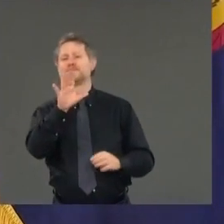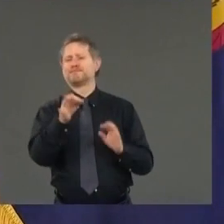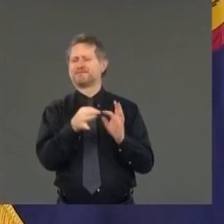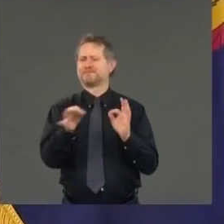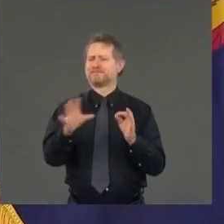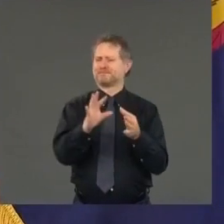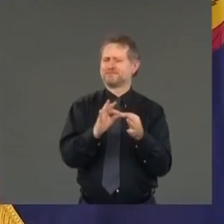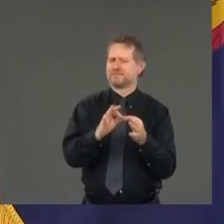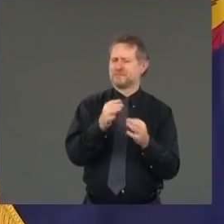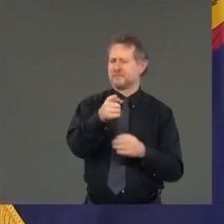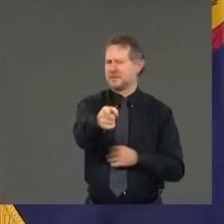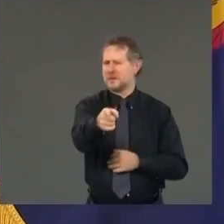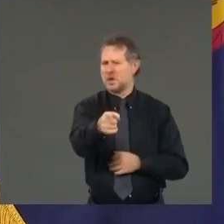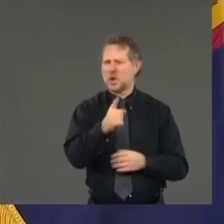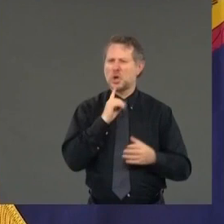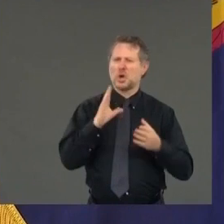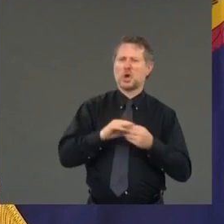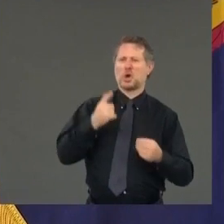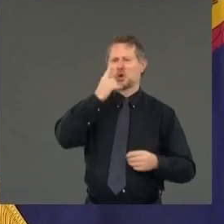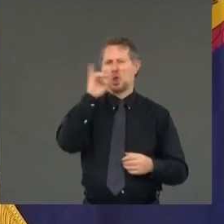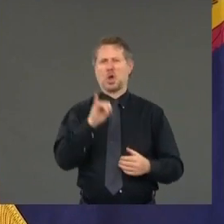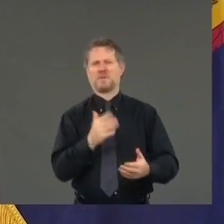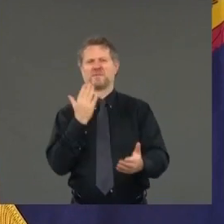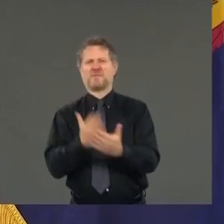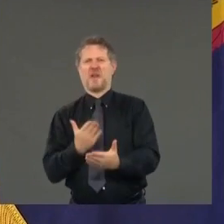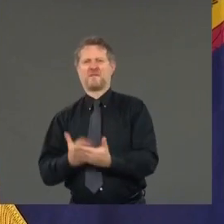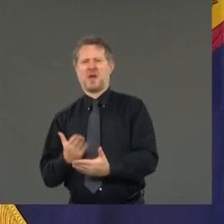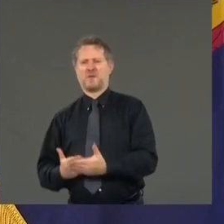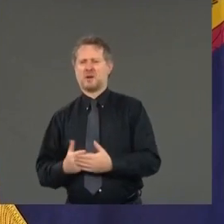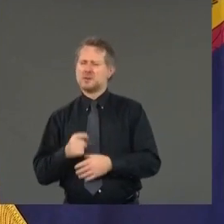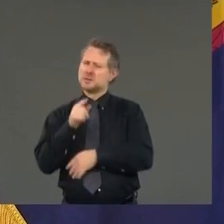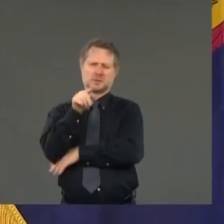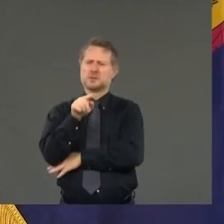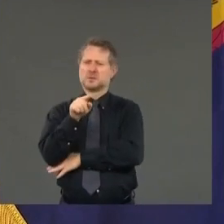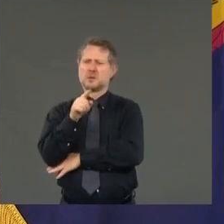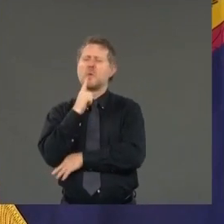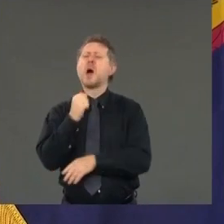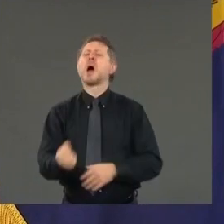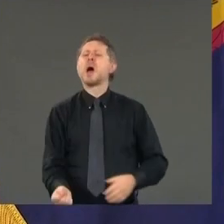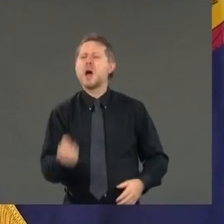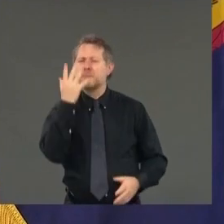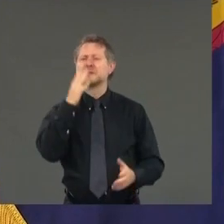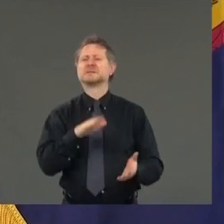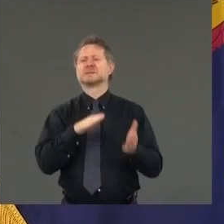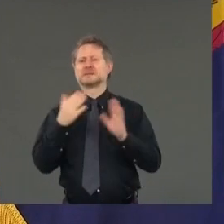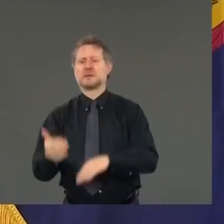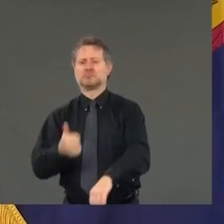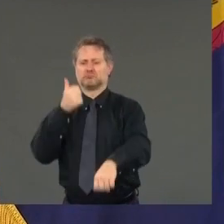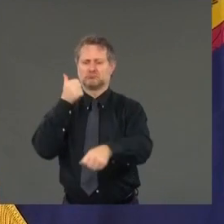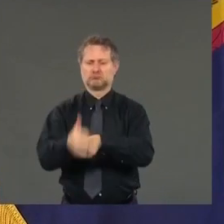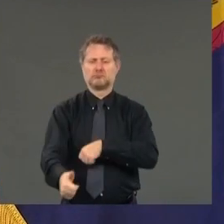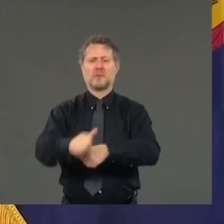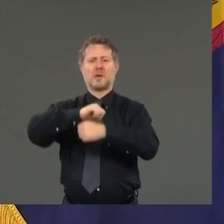your question. How many deaths are from COVID?